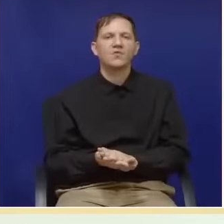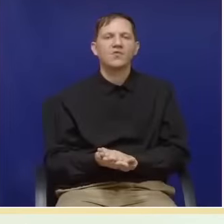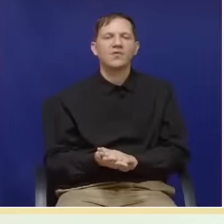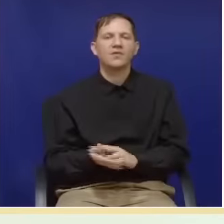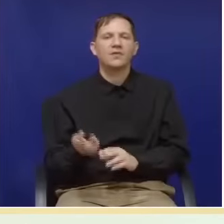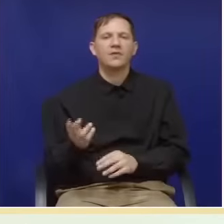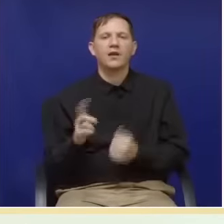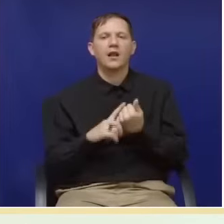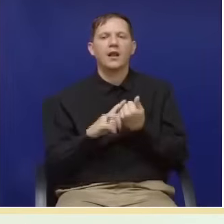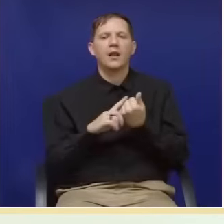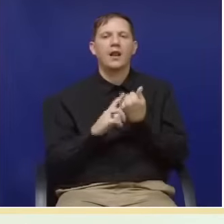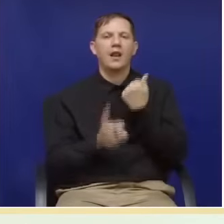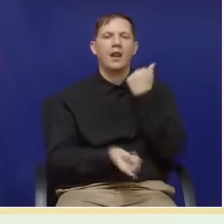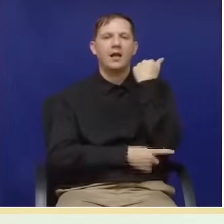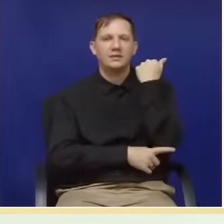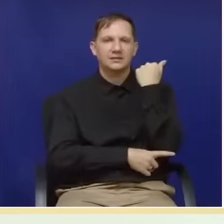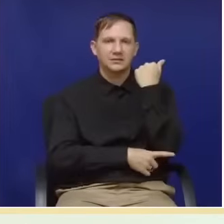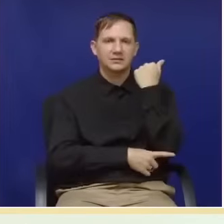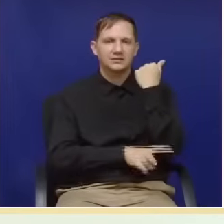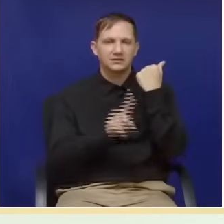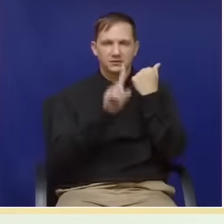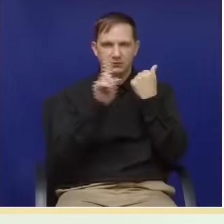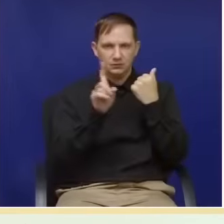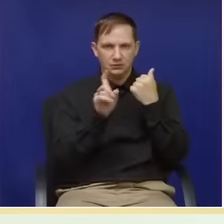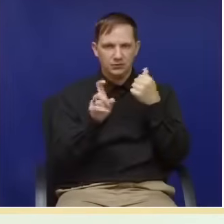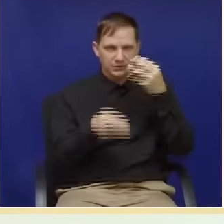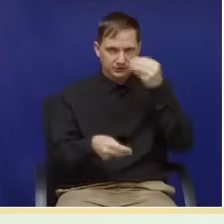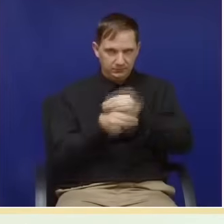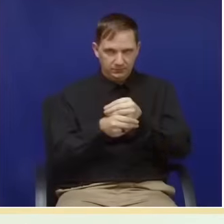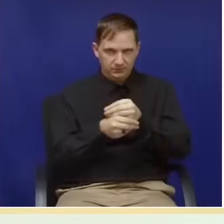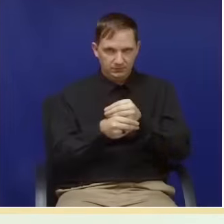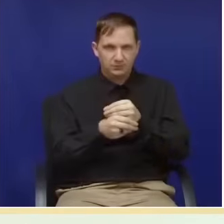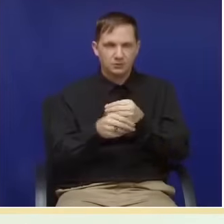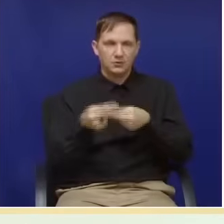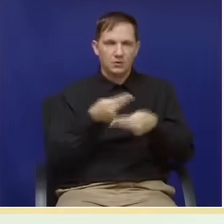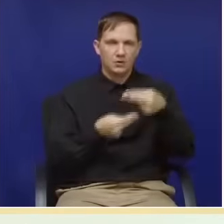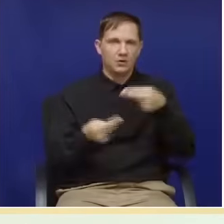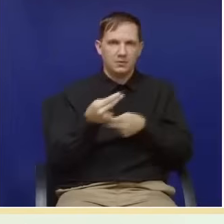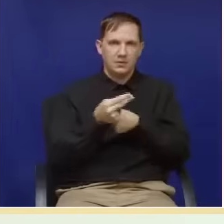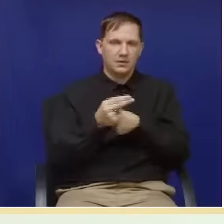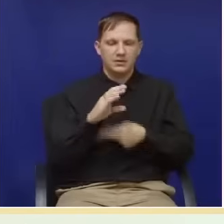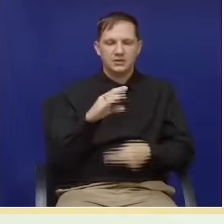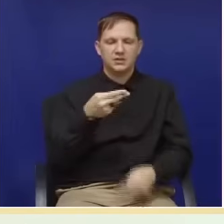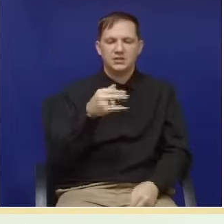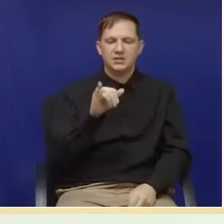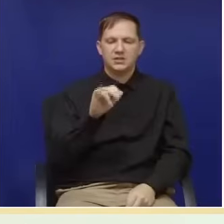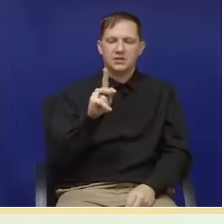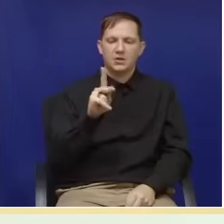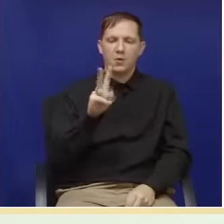ask the last supplementary question, which will be asked by Honorable Shikwamban.